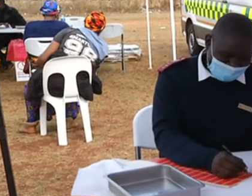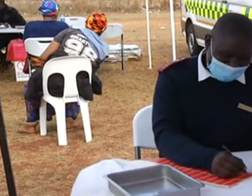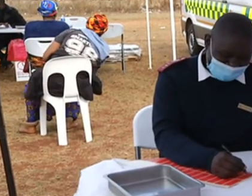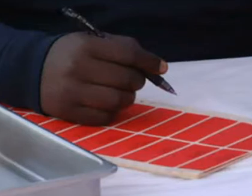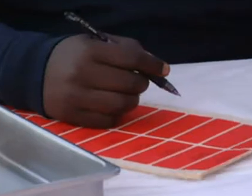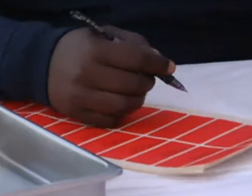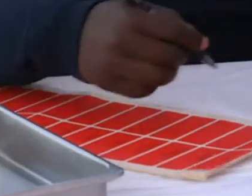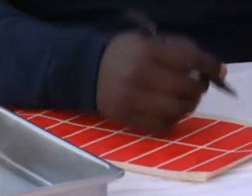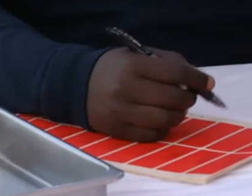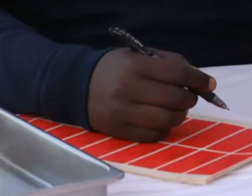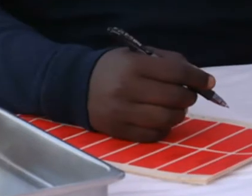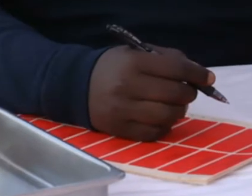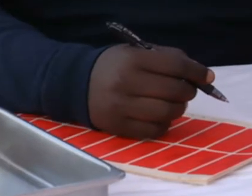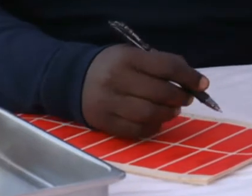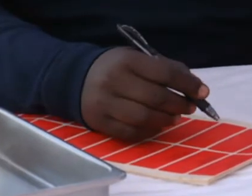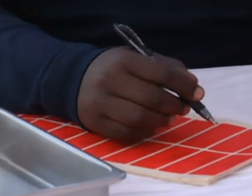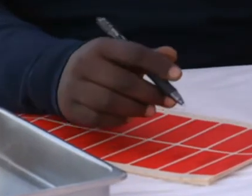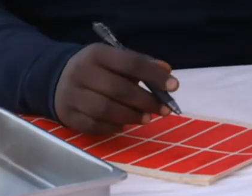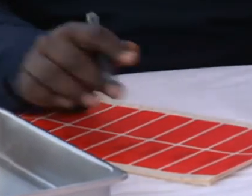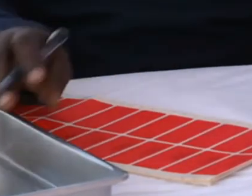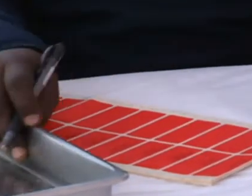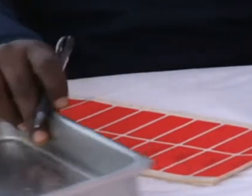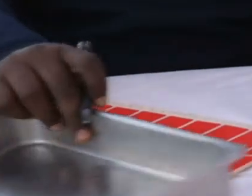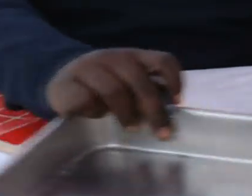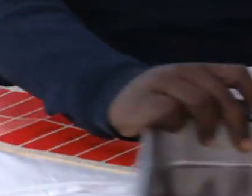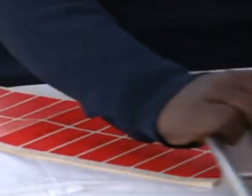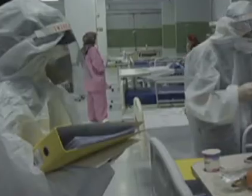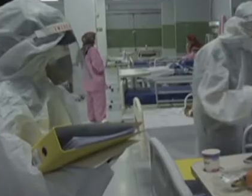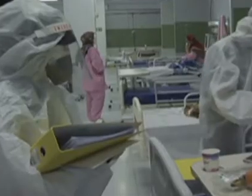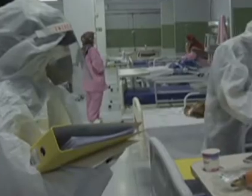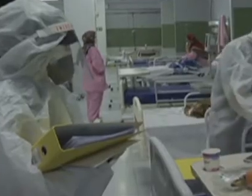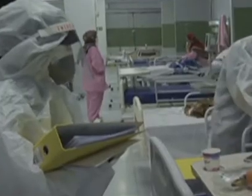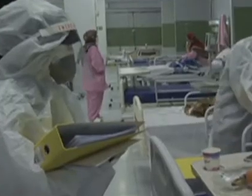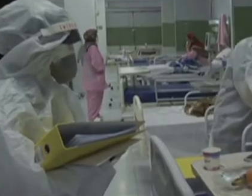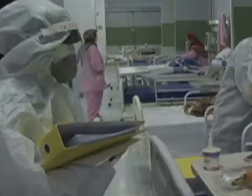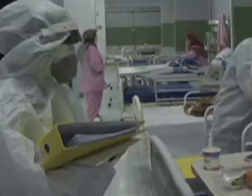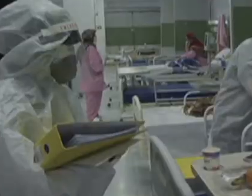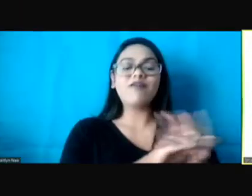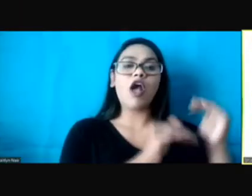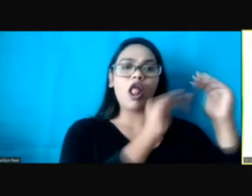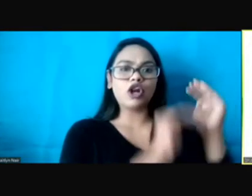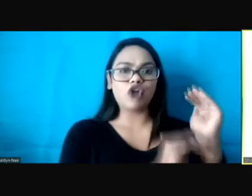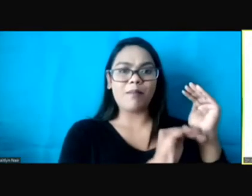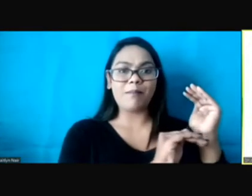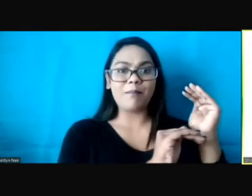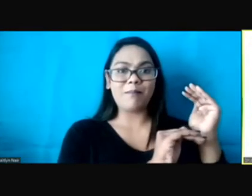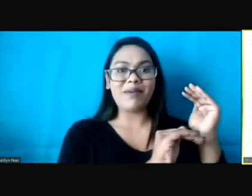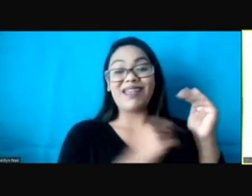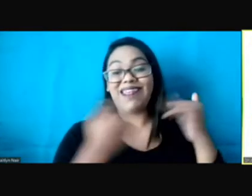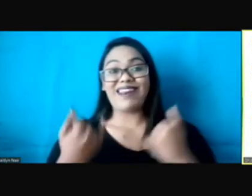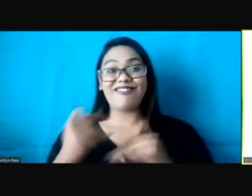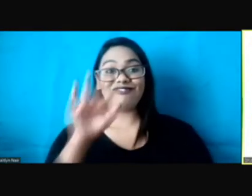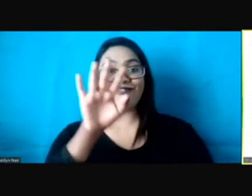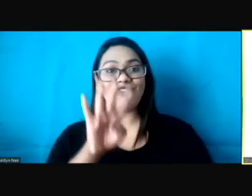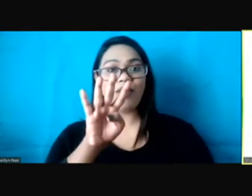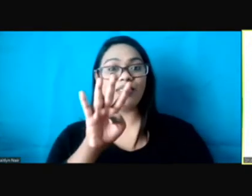eziyisi-7,600 abantu abangeniswe ezibhedlela, nekuyisibalo esisaphansi uma kuqhathaniswa nesiwombe sesithathu. In terms of absolute numbers,